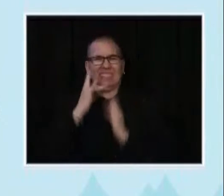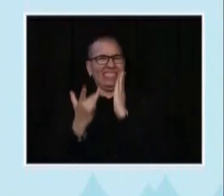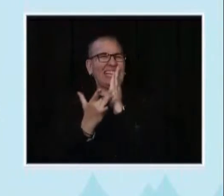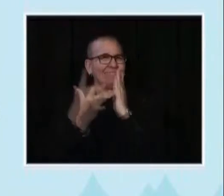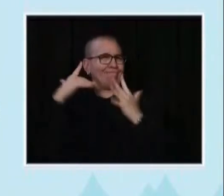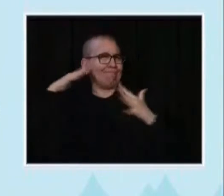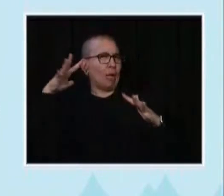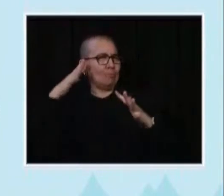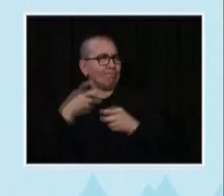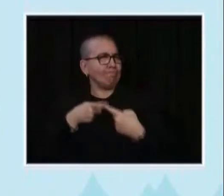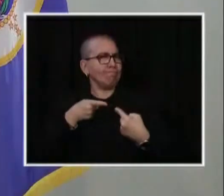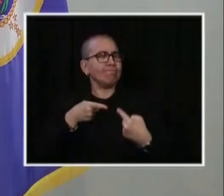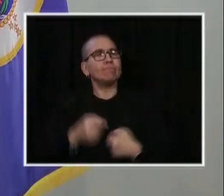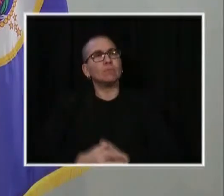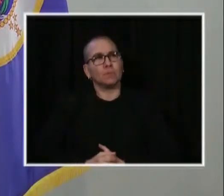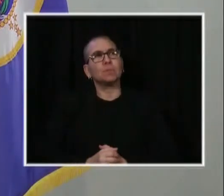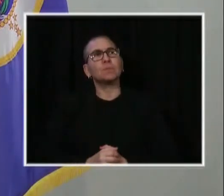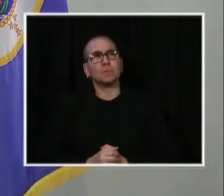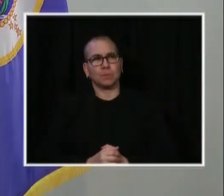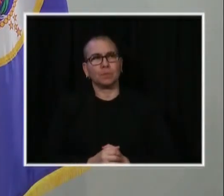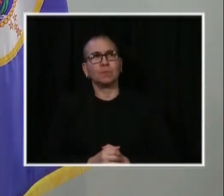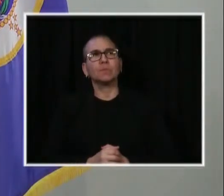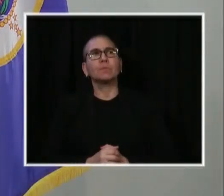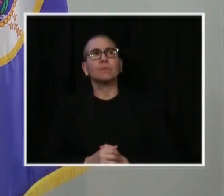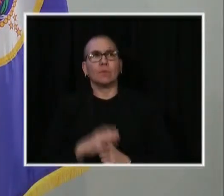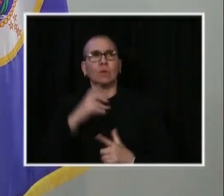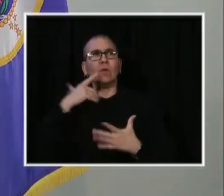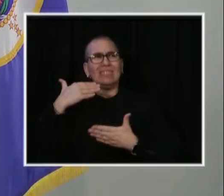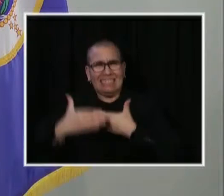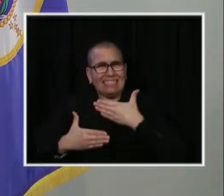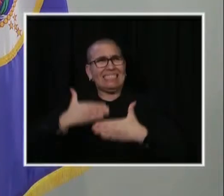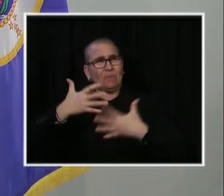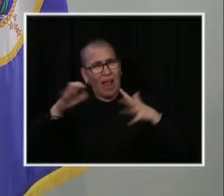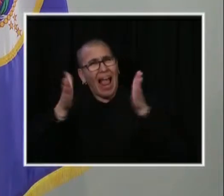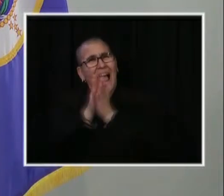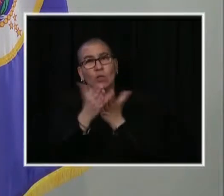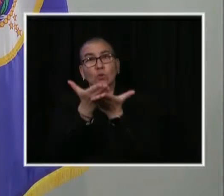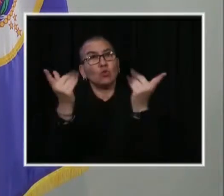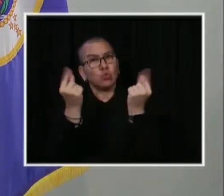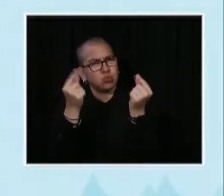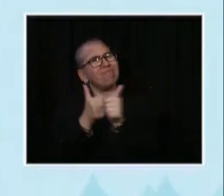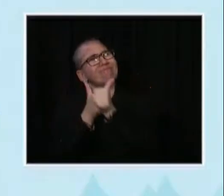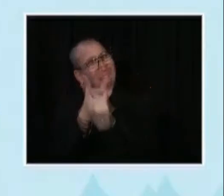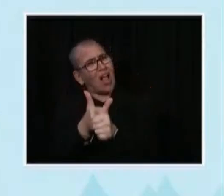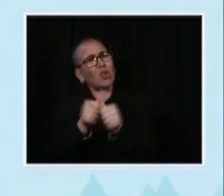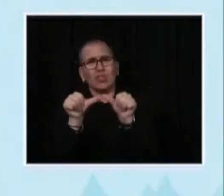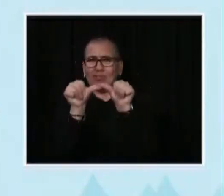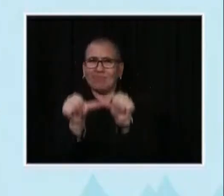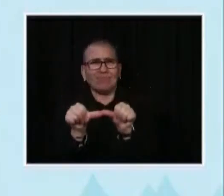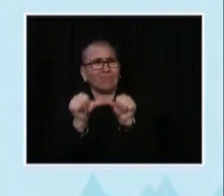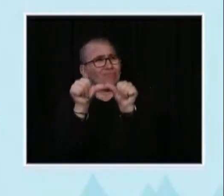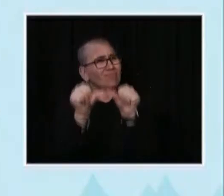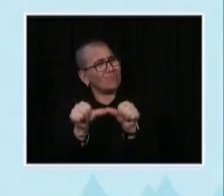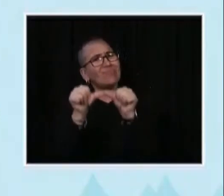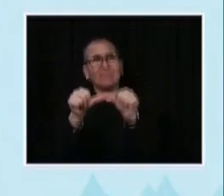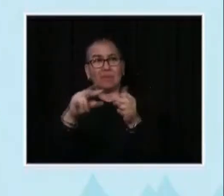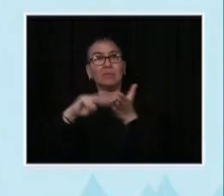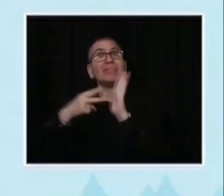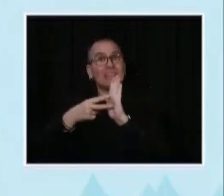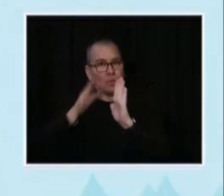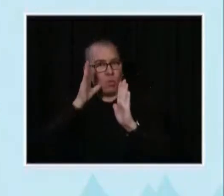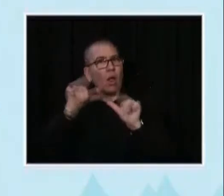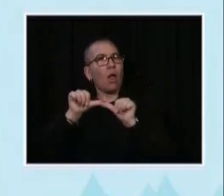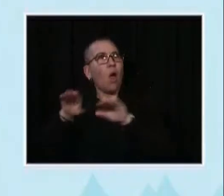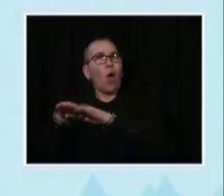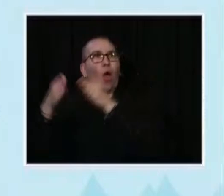just go get it done and end this thing. That is what we're really asking you to do. At that point, all capacity limits and distancing requirements, indoors and outdoors,